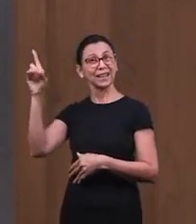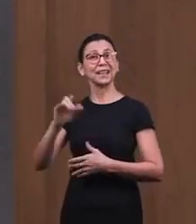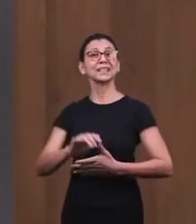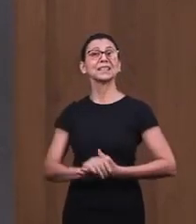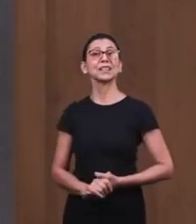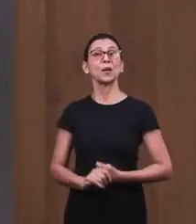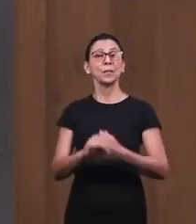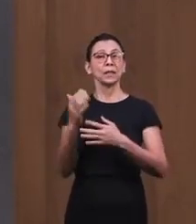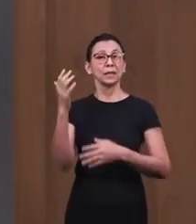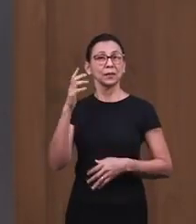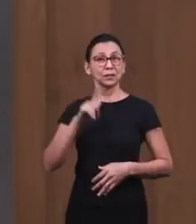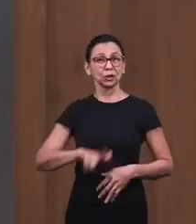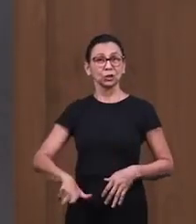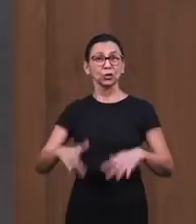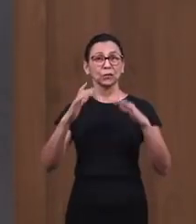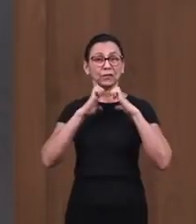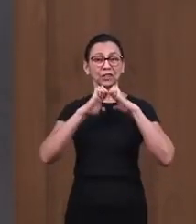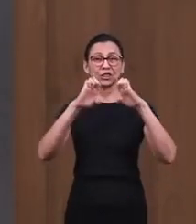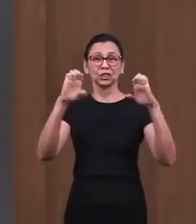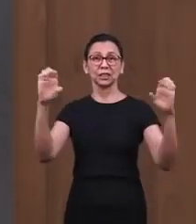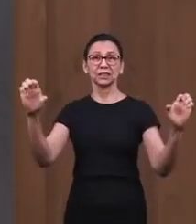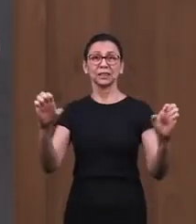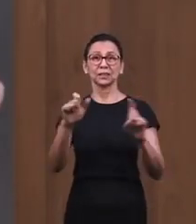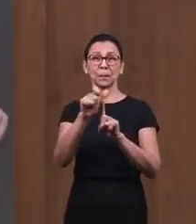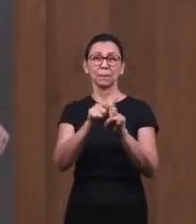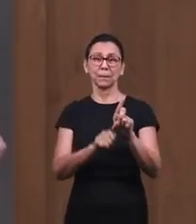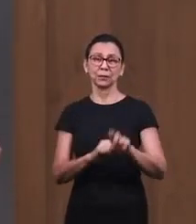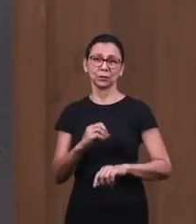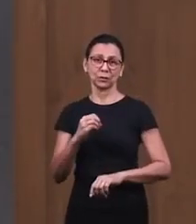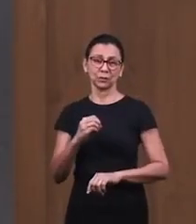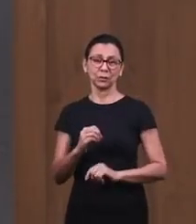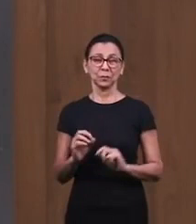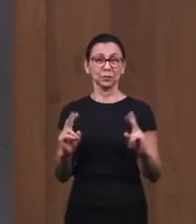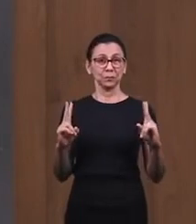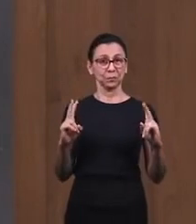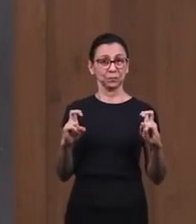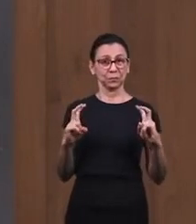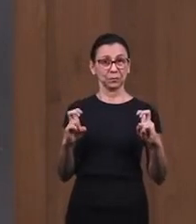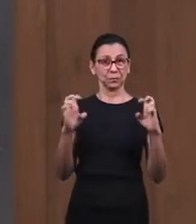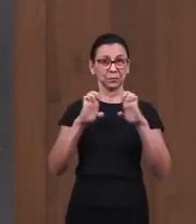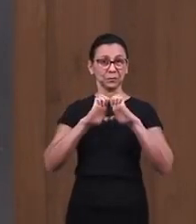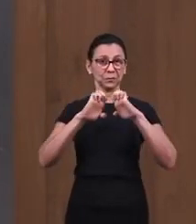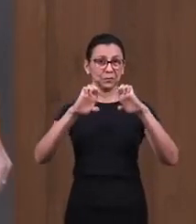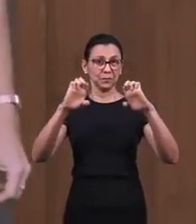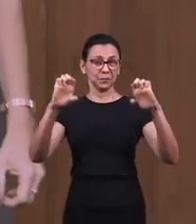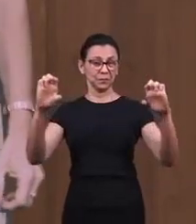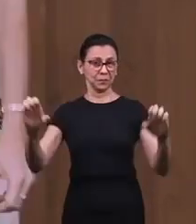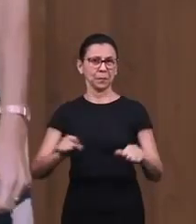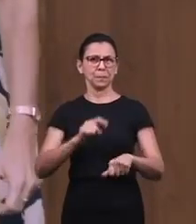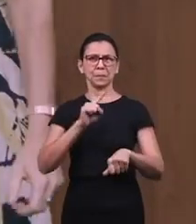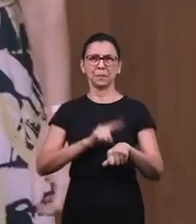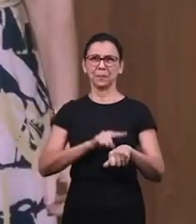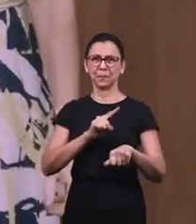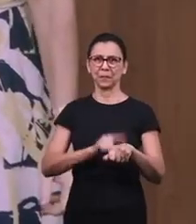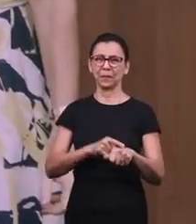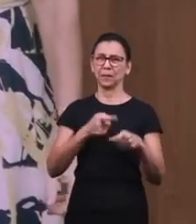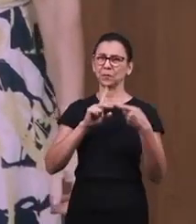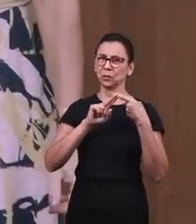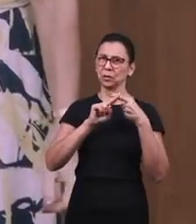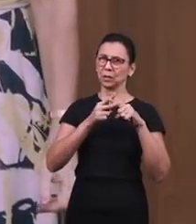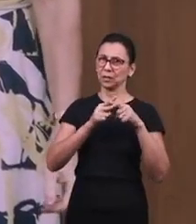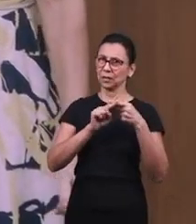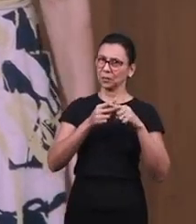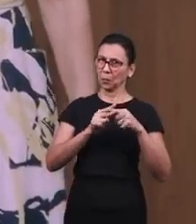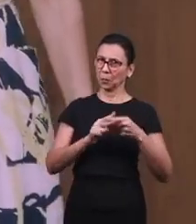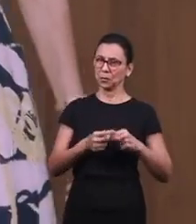for another evangelization of October. And the theme this month is time